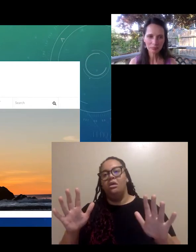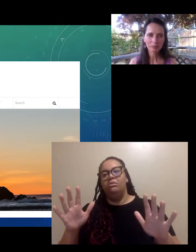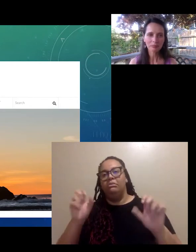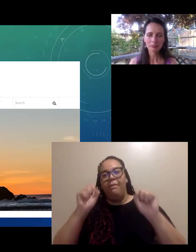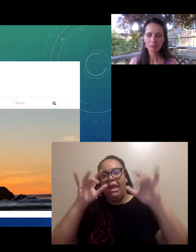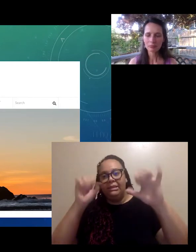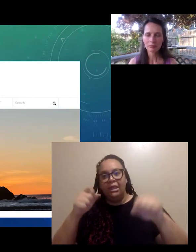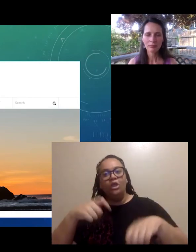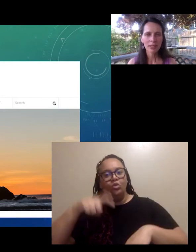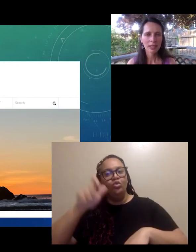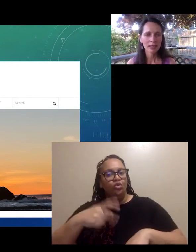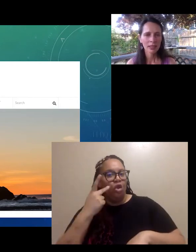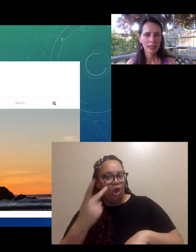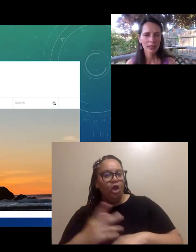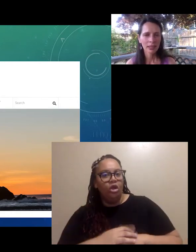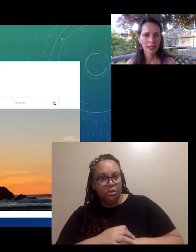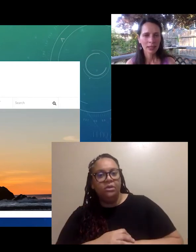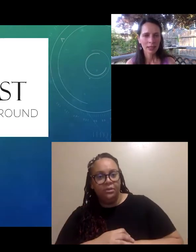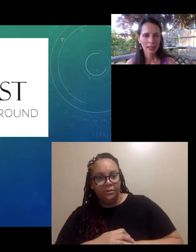out.